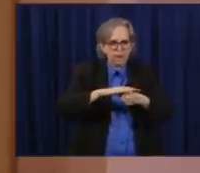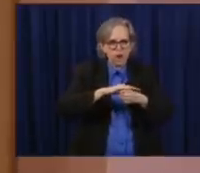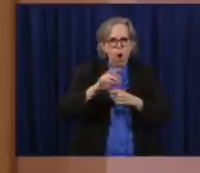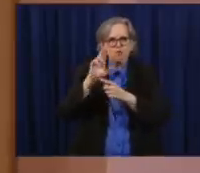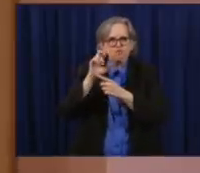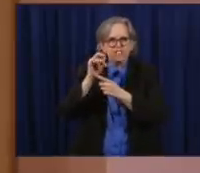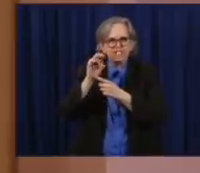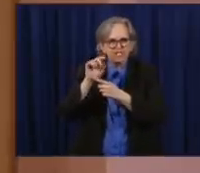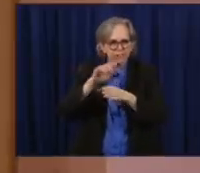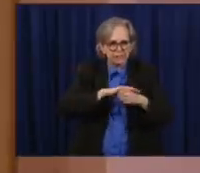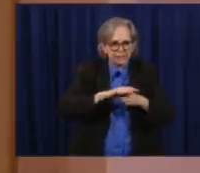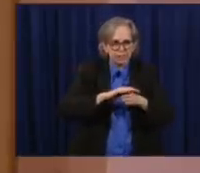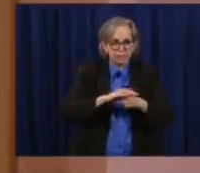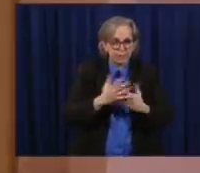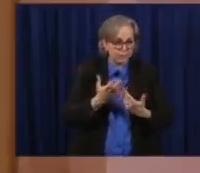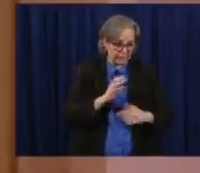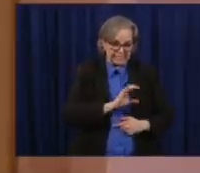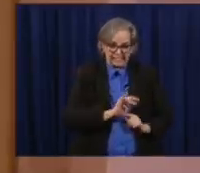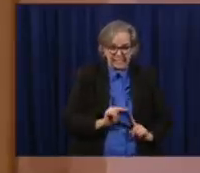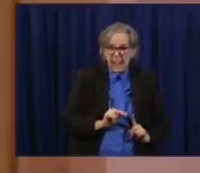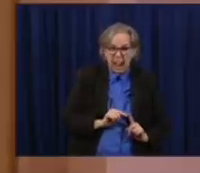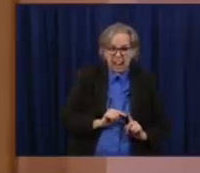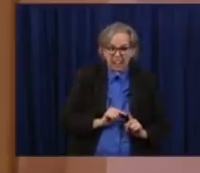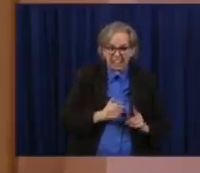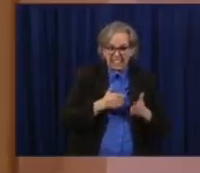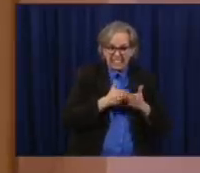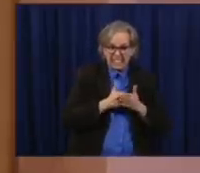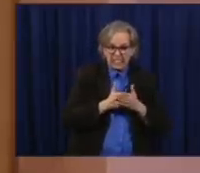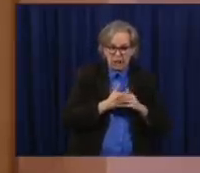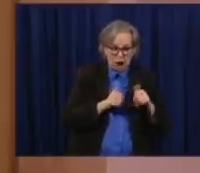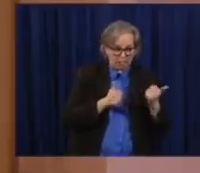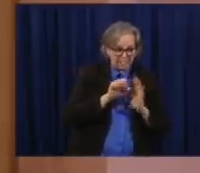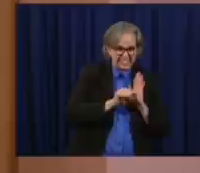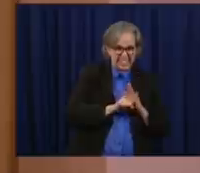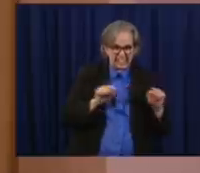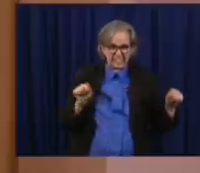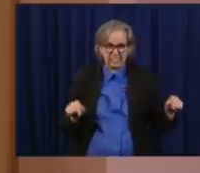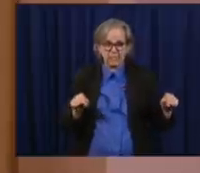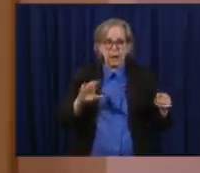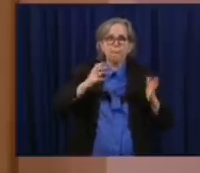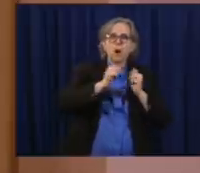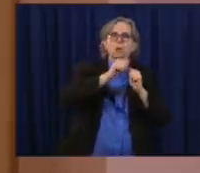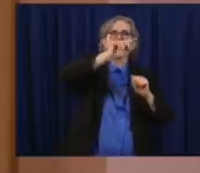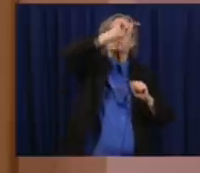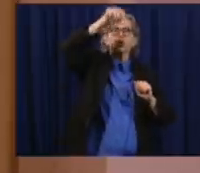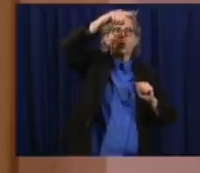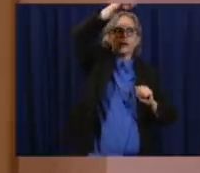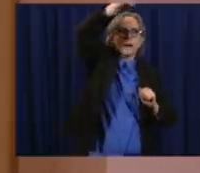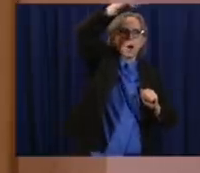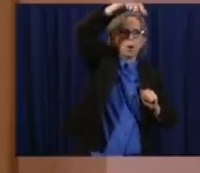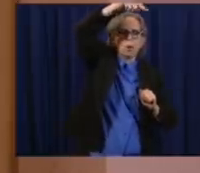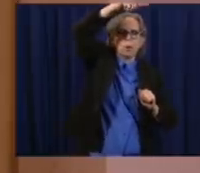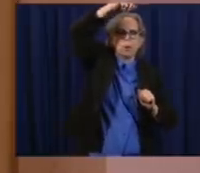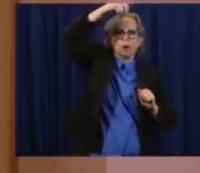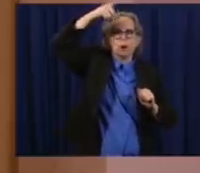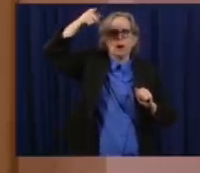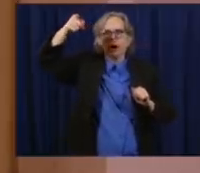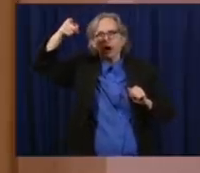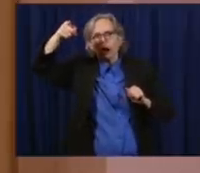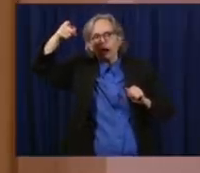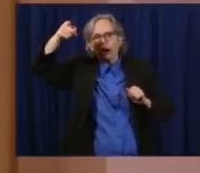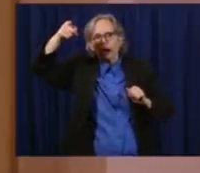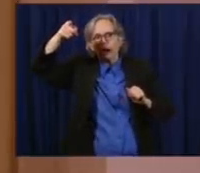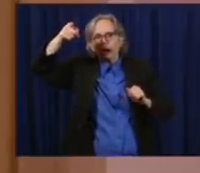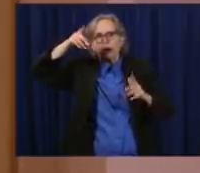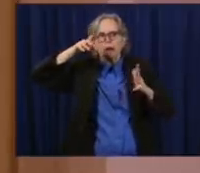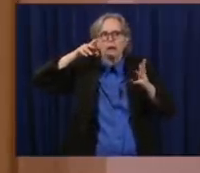in Cincinnati will think bordering to other states versus Toledo versus Cleveland. And you have all of these different kinds of issues